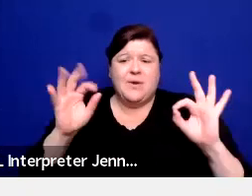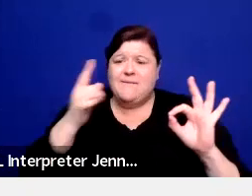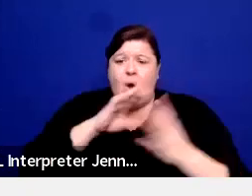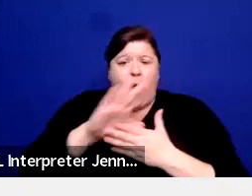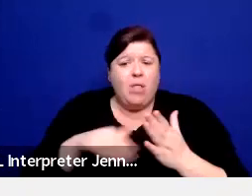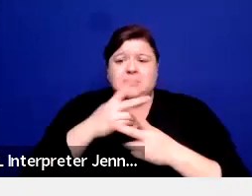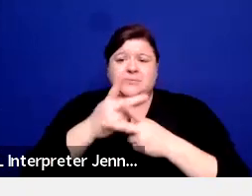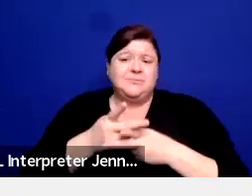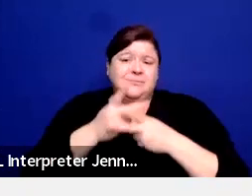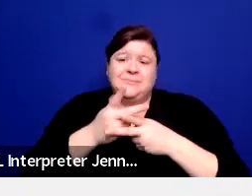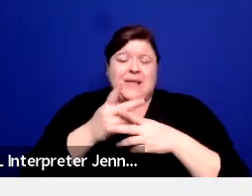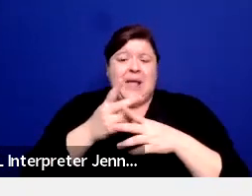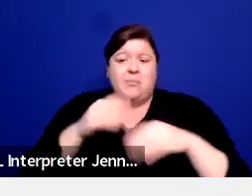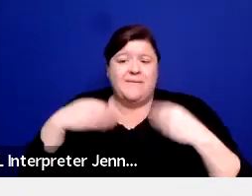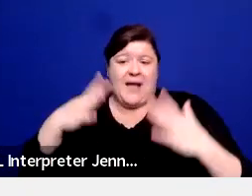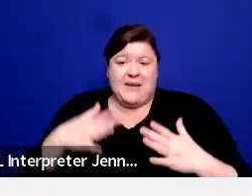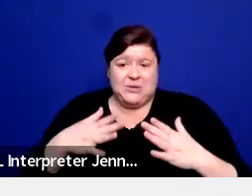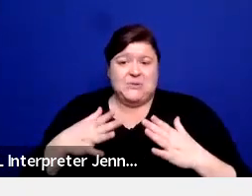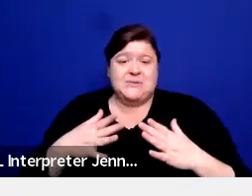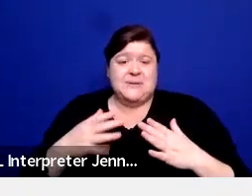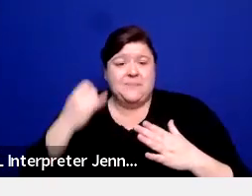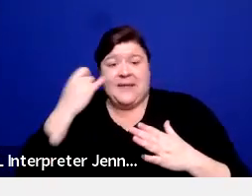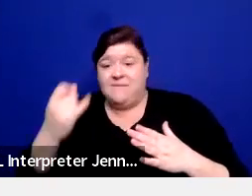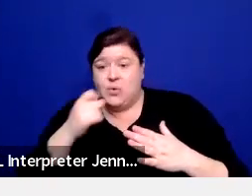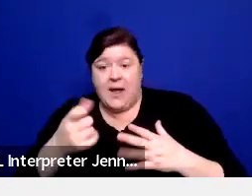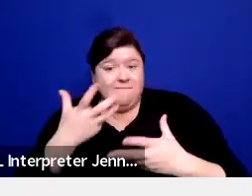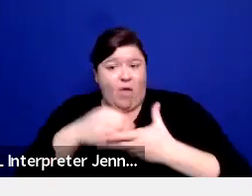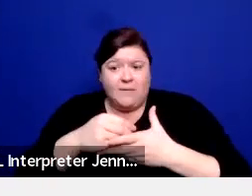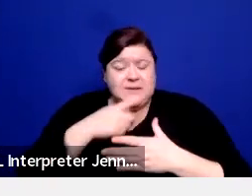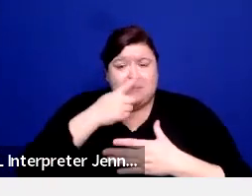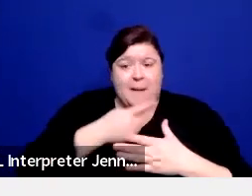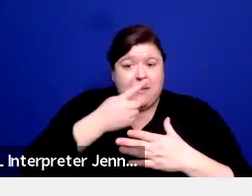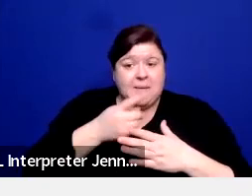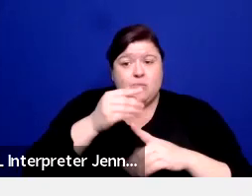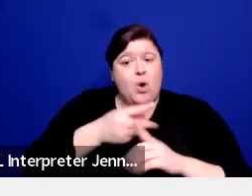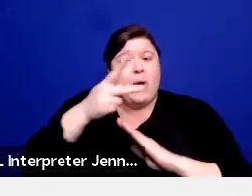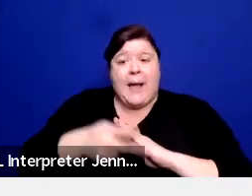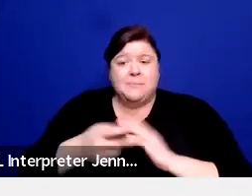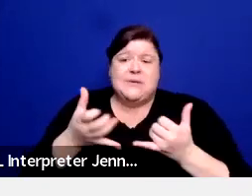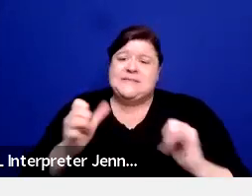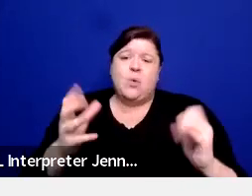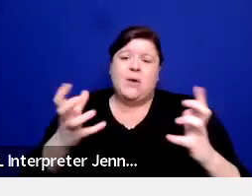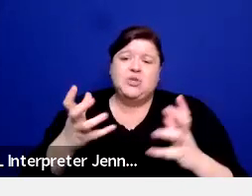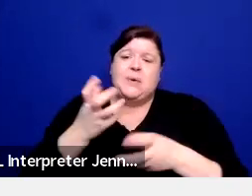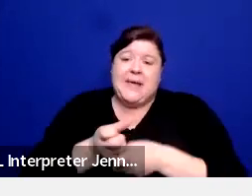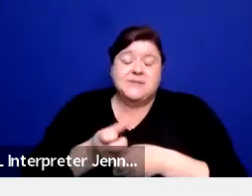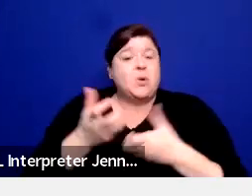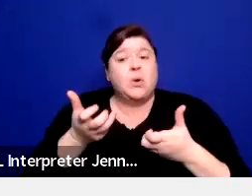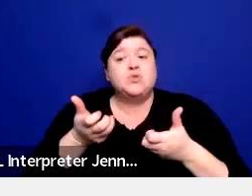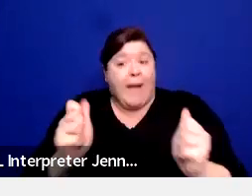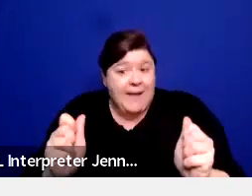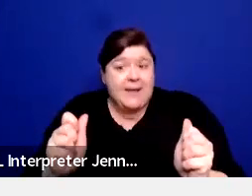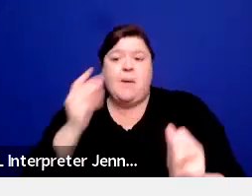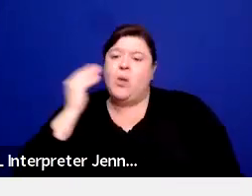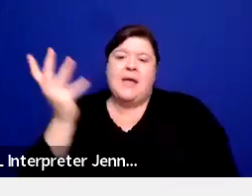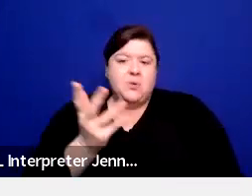whether you participate in a public program like Preschool Promise. And so we will share more information if we're able to move forward with something like that.